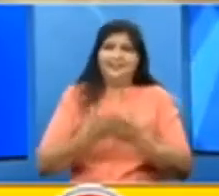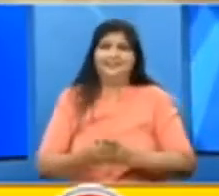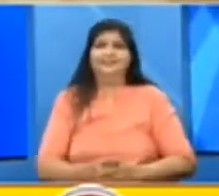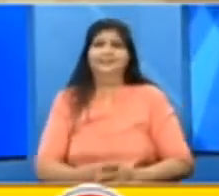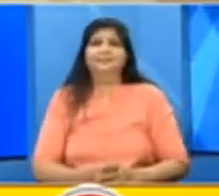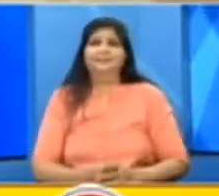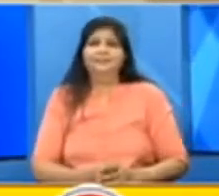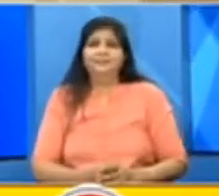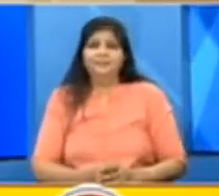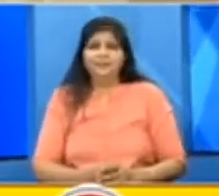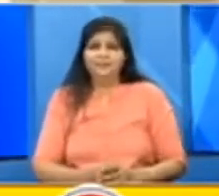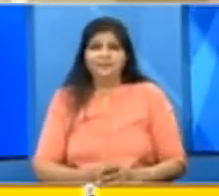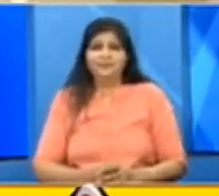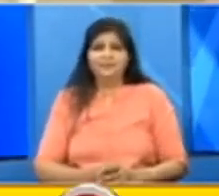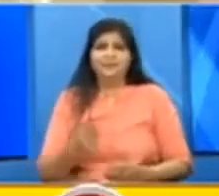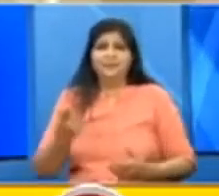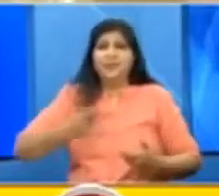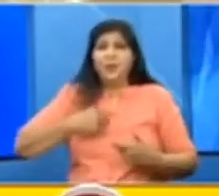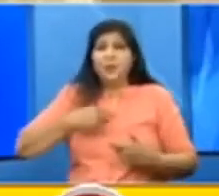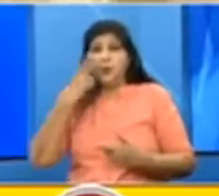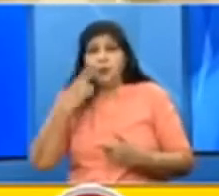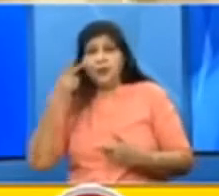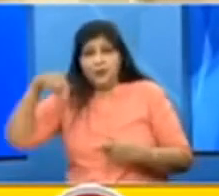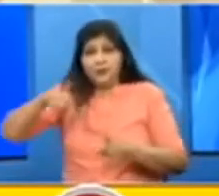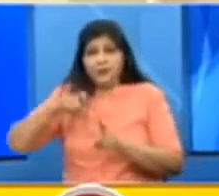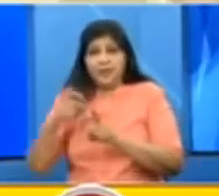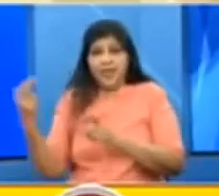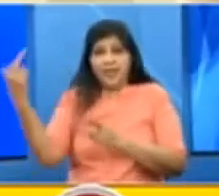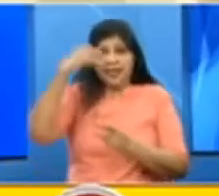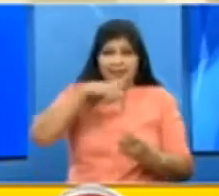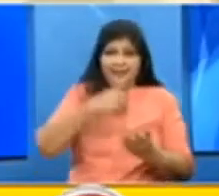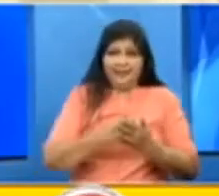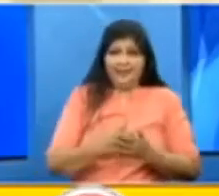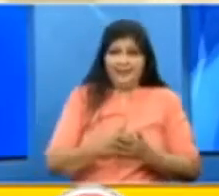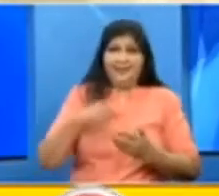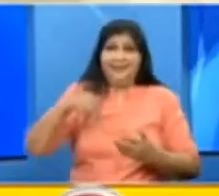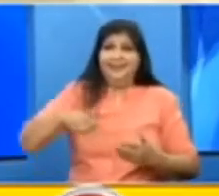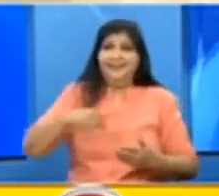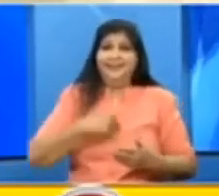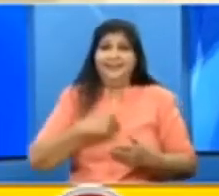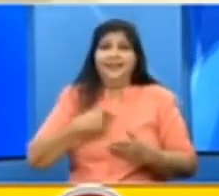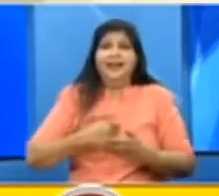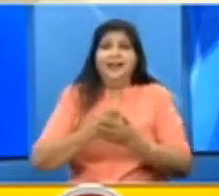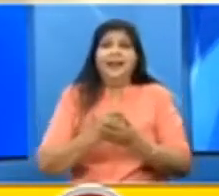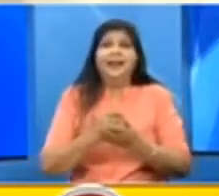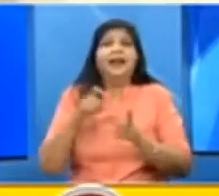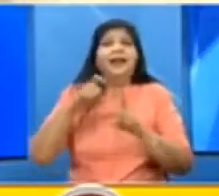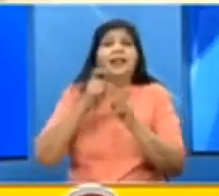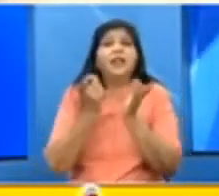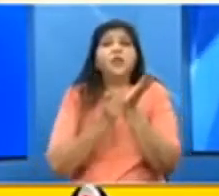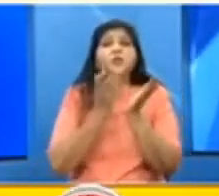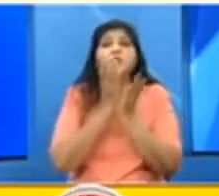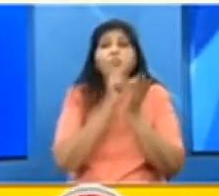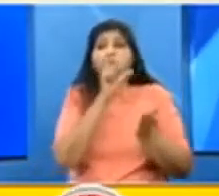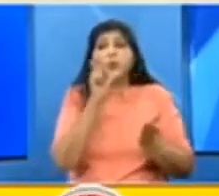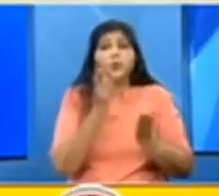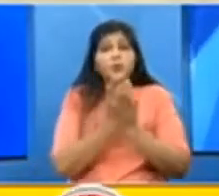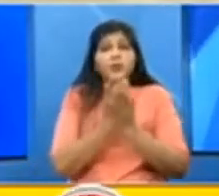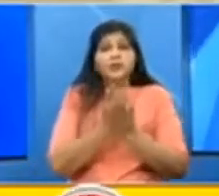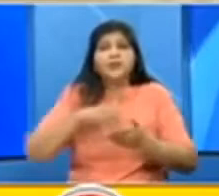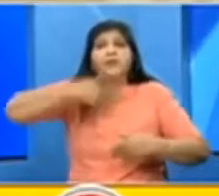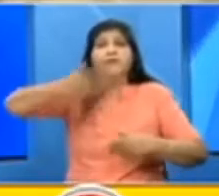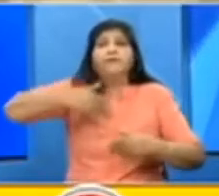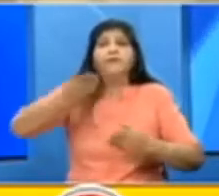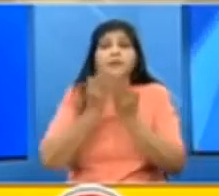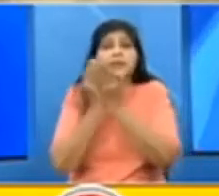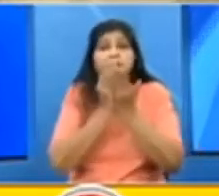Yes. So would you like to visit Delhi? Yes sir, now I am applying Delhi University for my Uh-huh. higher studies.